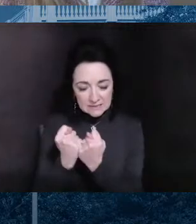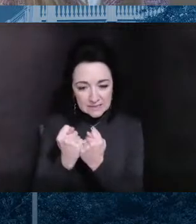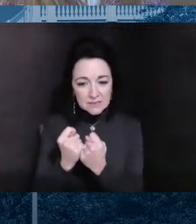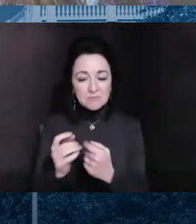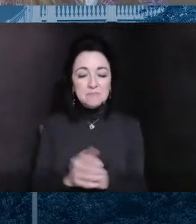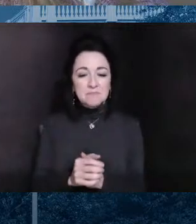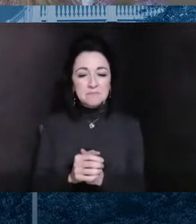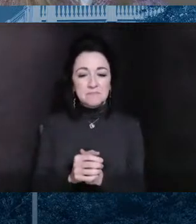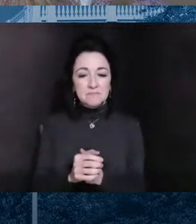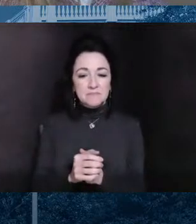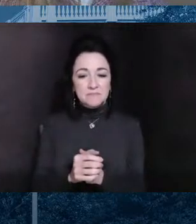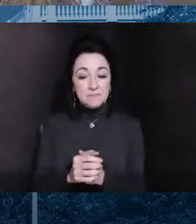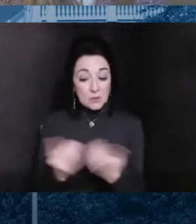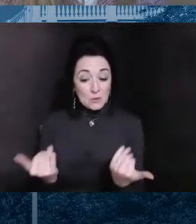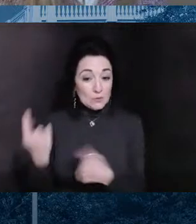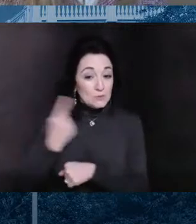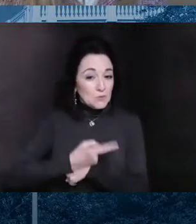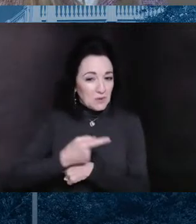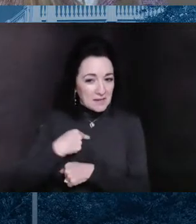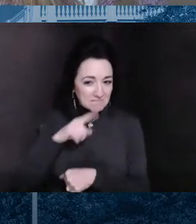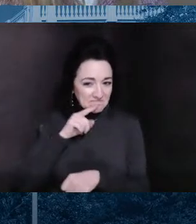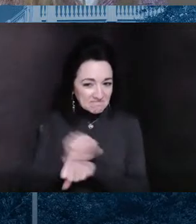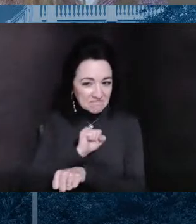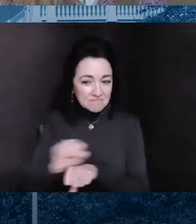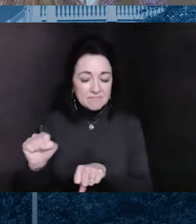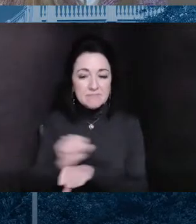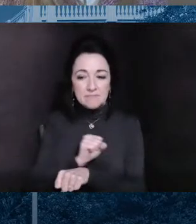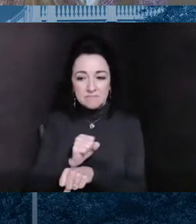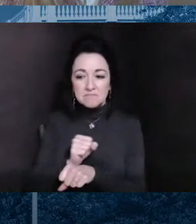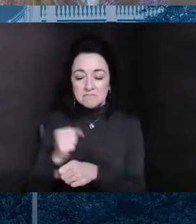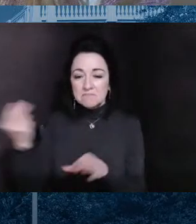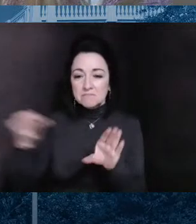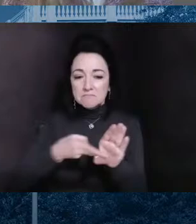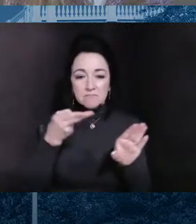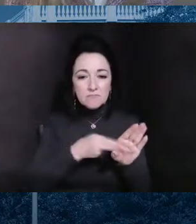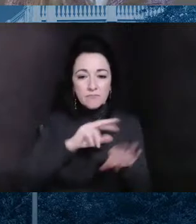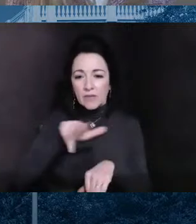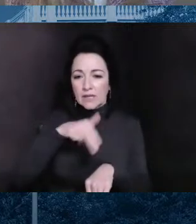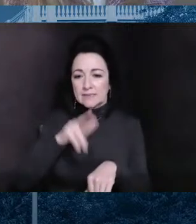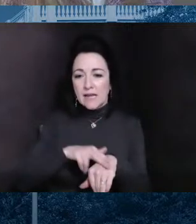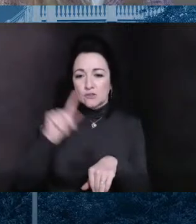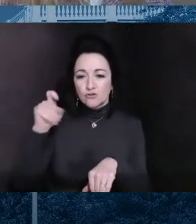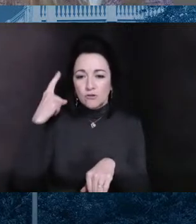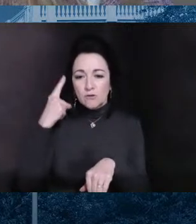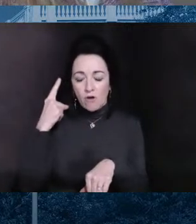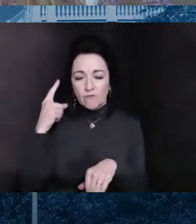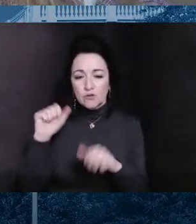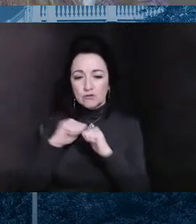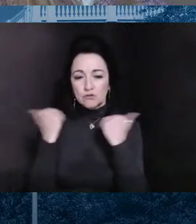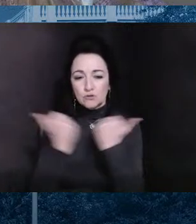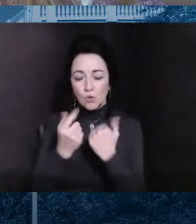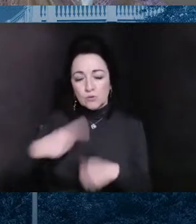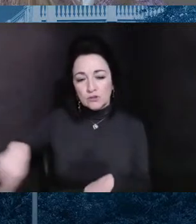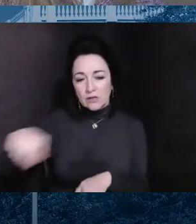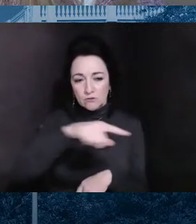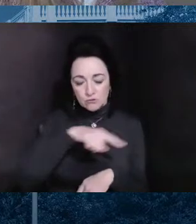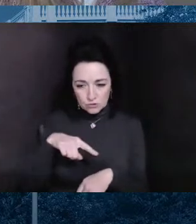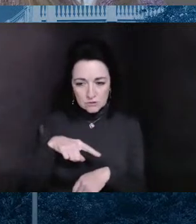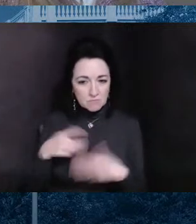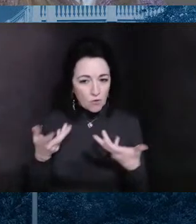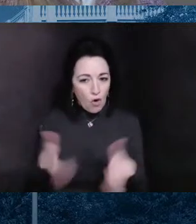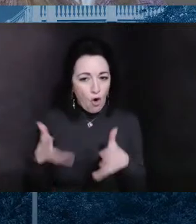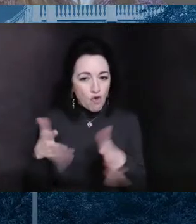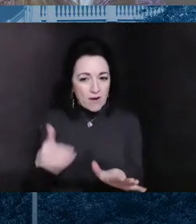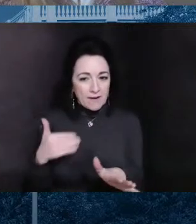call earlier today with the National Governors Association. Already we're getting some good news about that. I'll talk